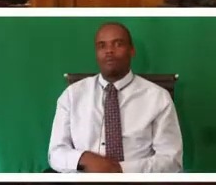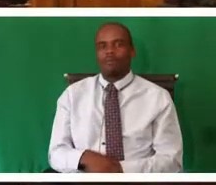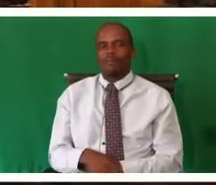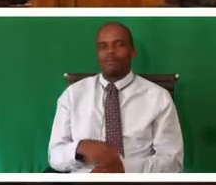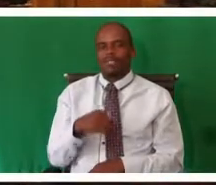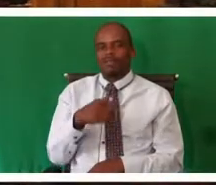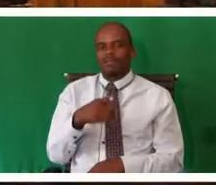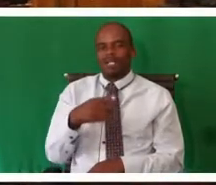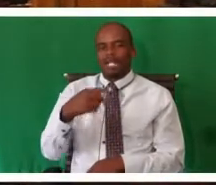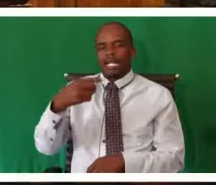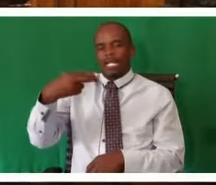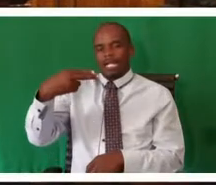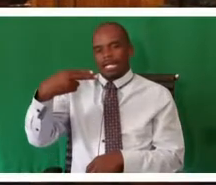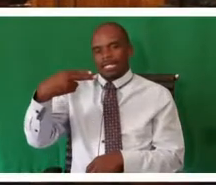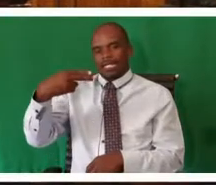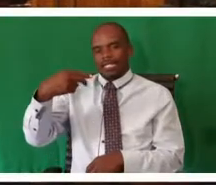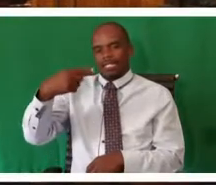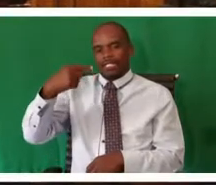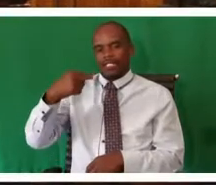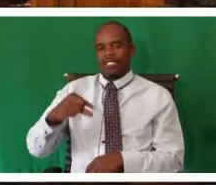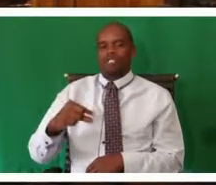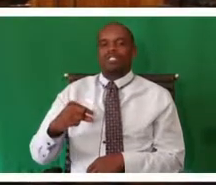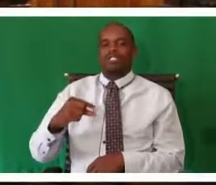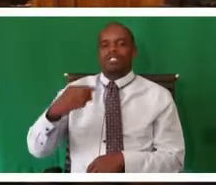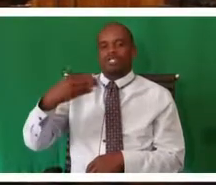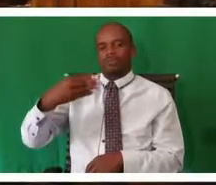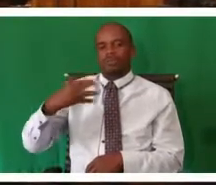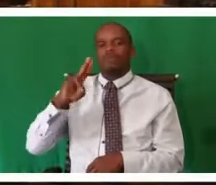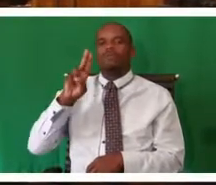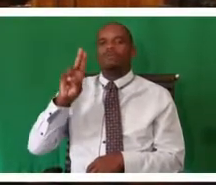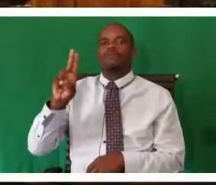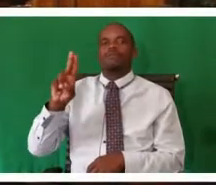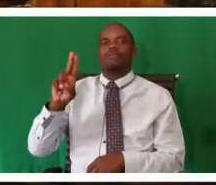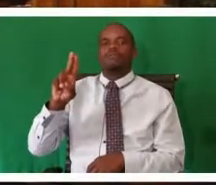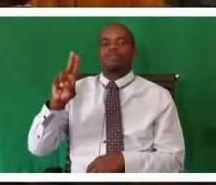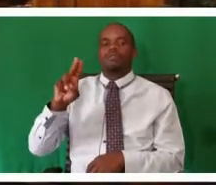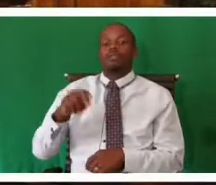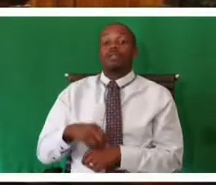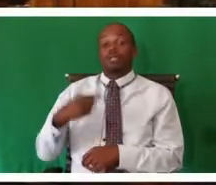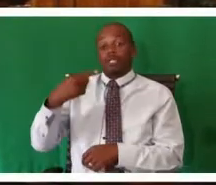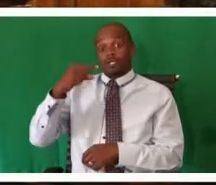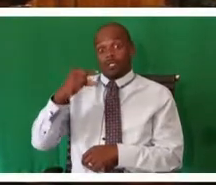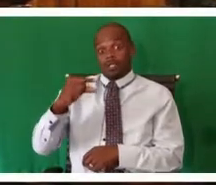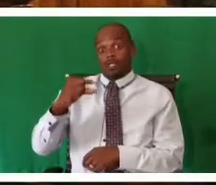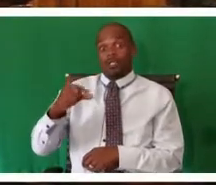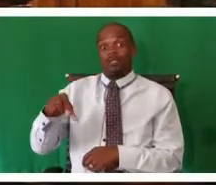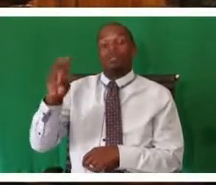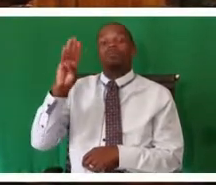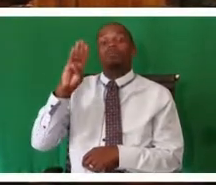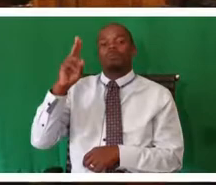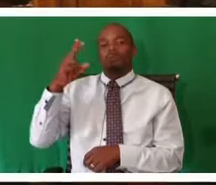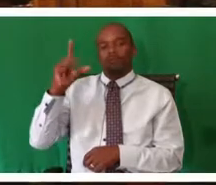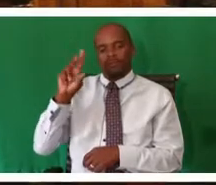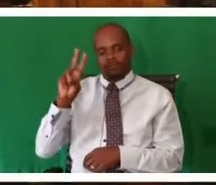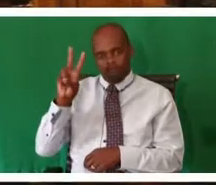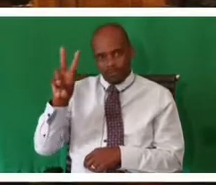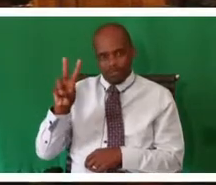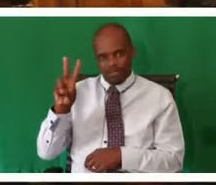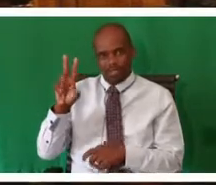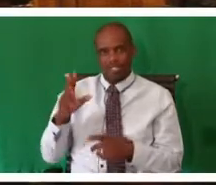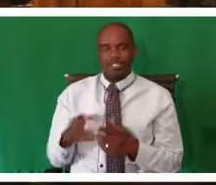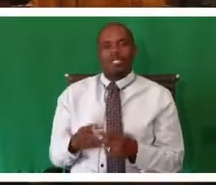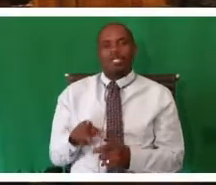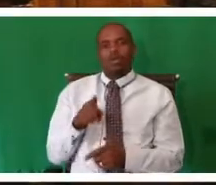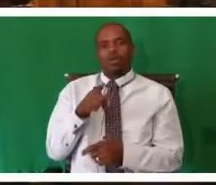on the issue of GBV. You mentioned that you have got some district personnel that you have